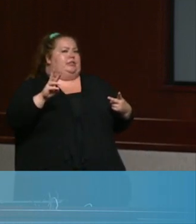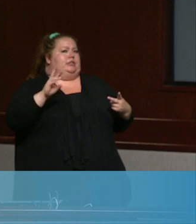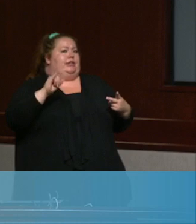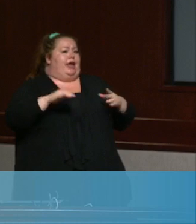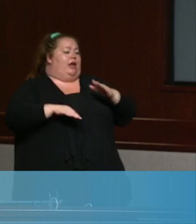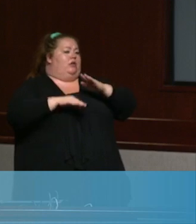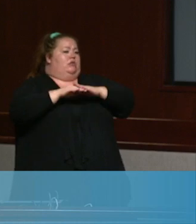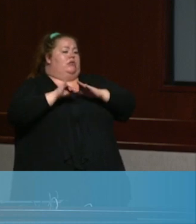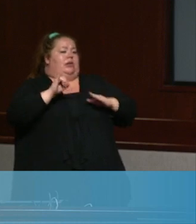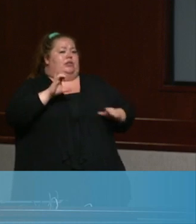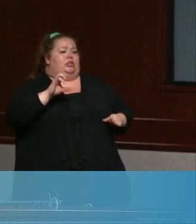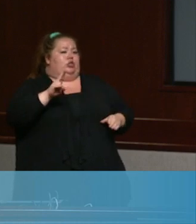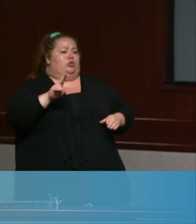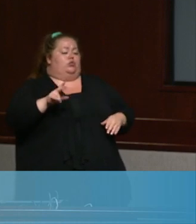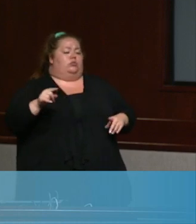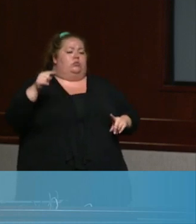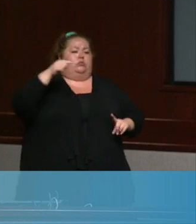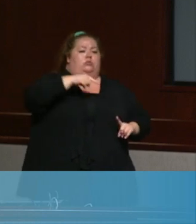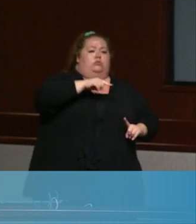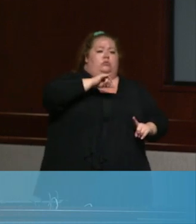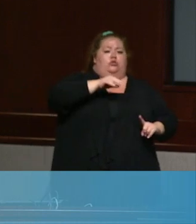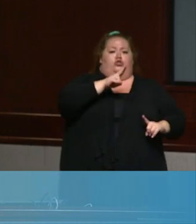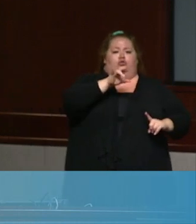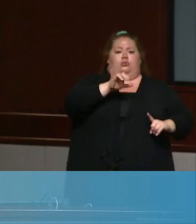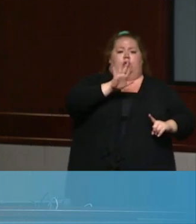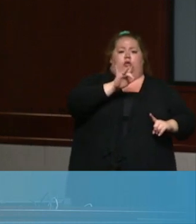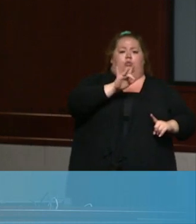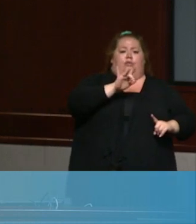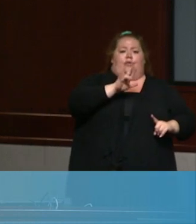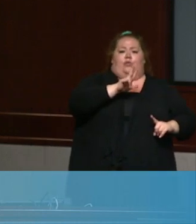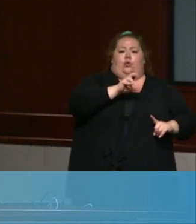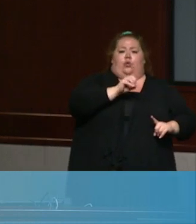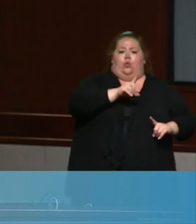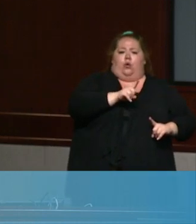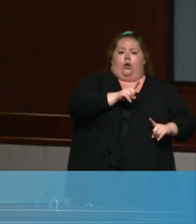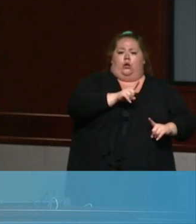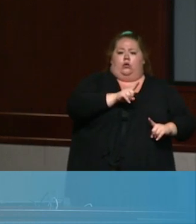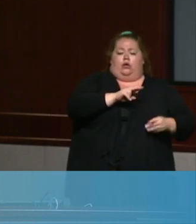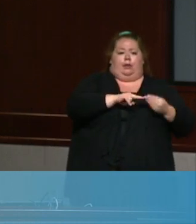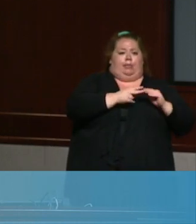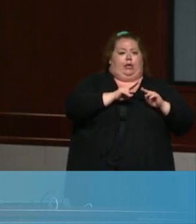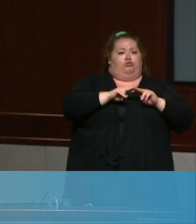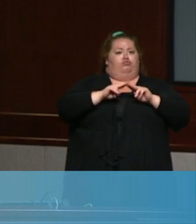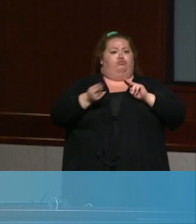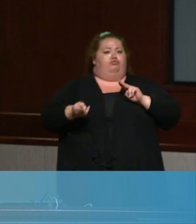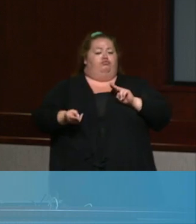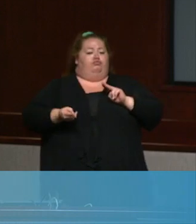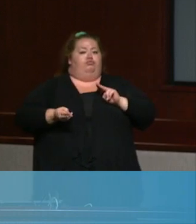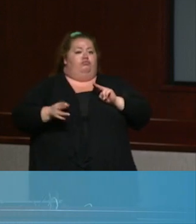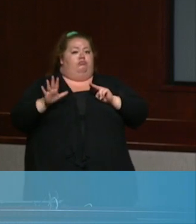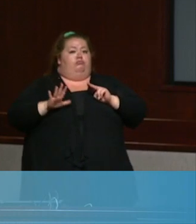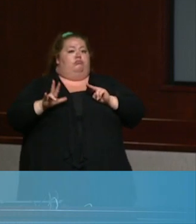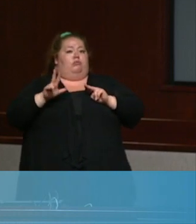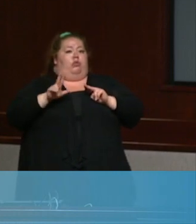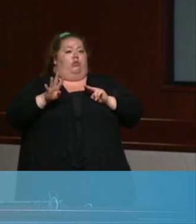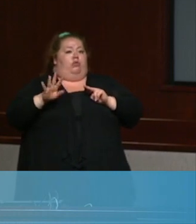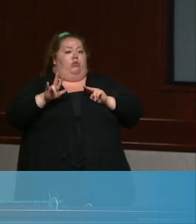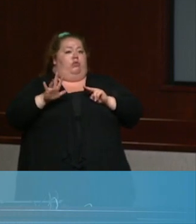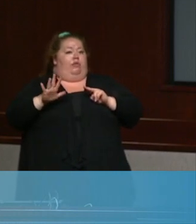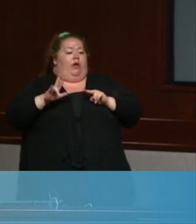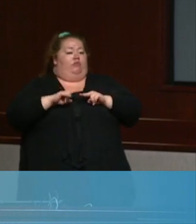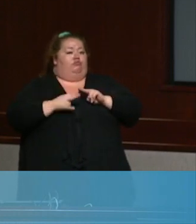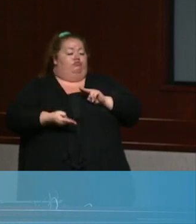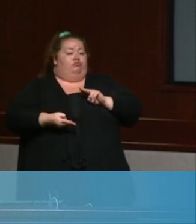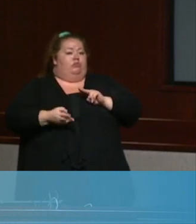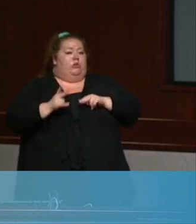level. It was 301 back on July 25th, and so we've reduced by about 34 or 5.